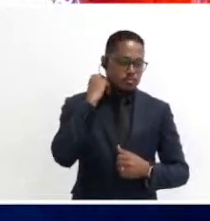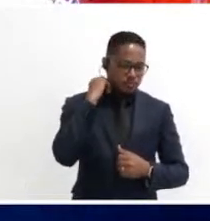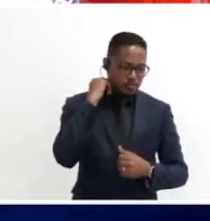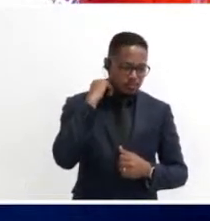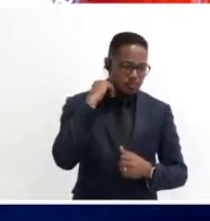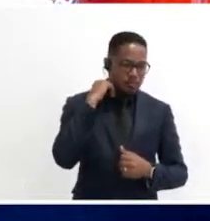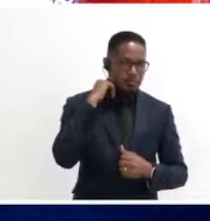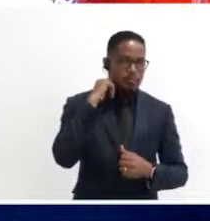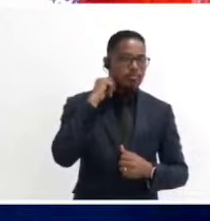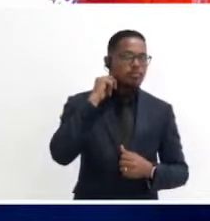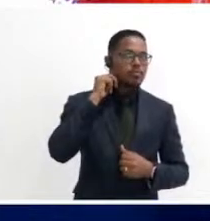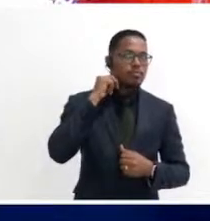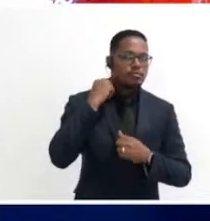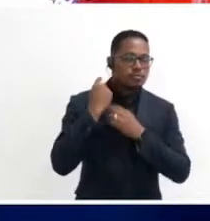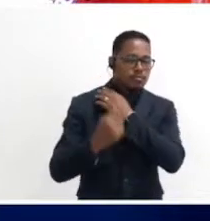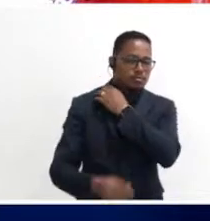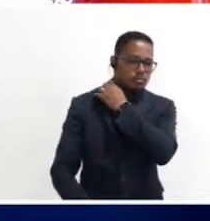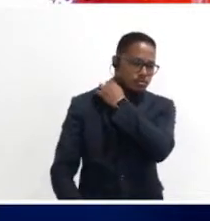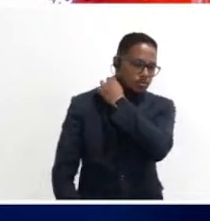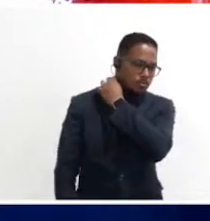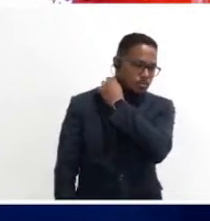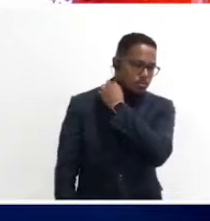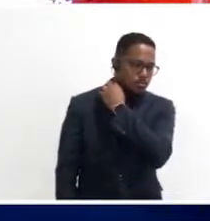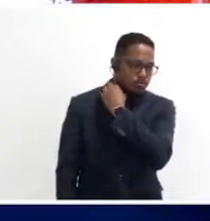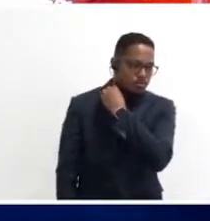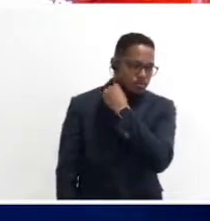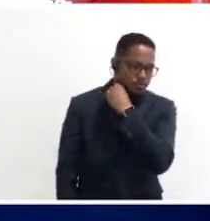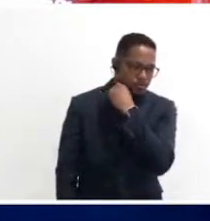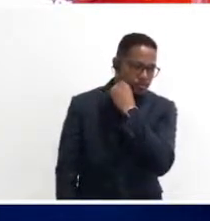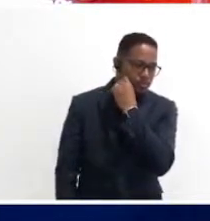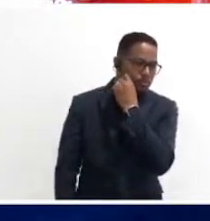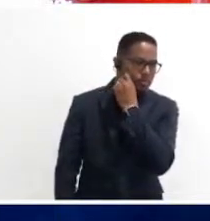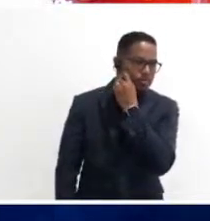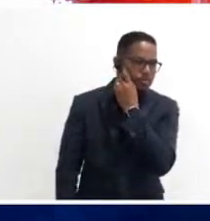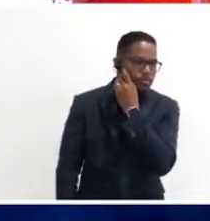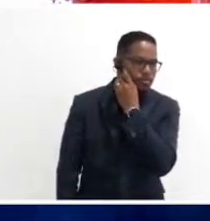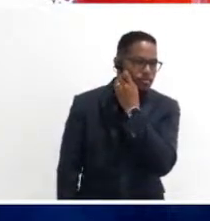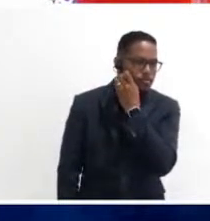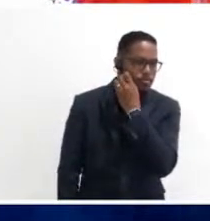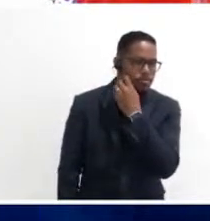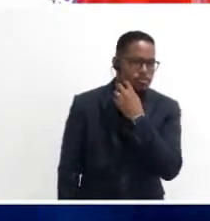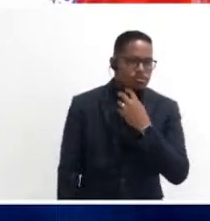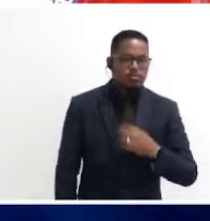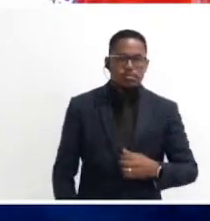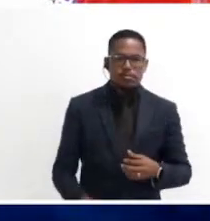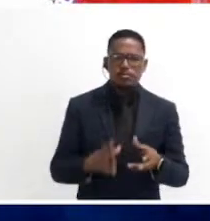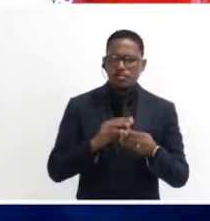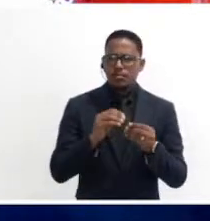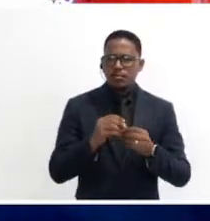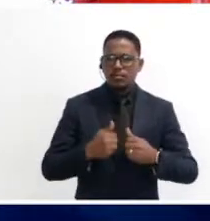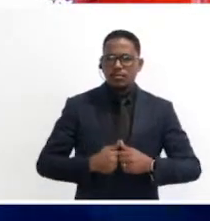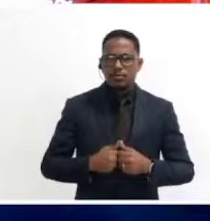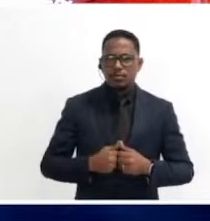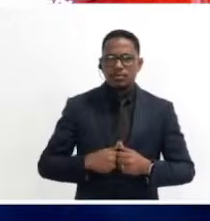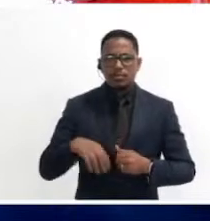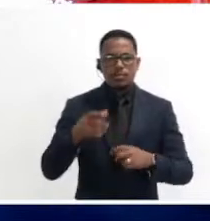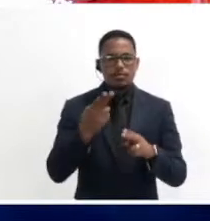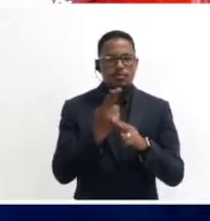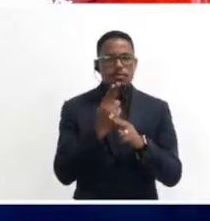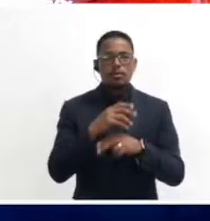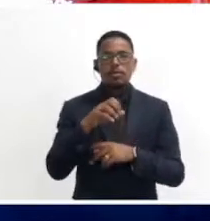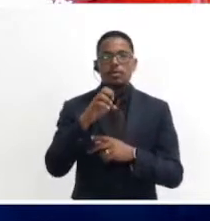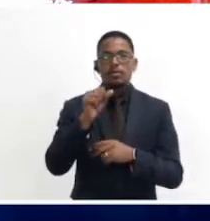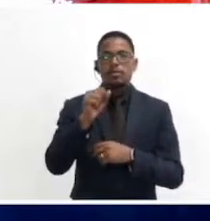When we talk about stacking chips and the desire to keep the overall stack